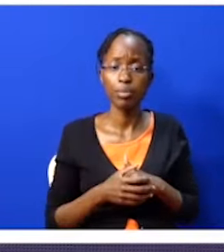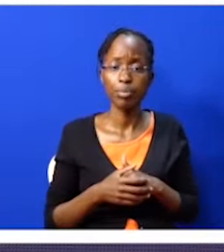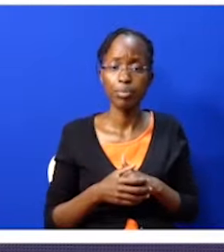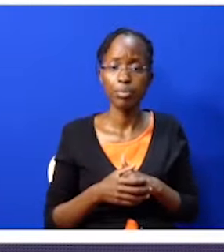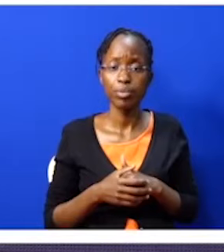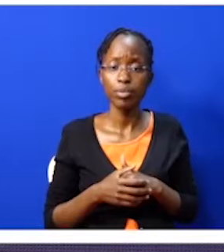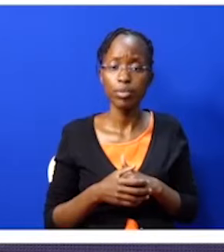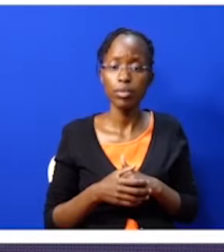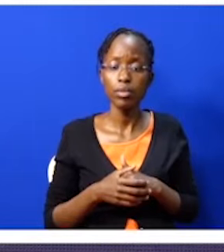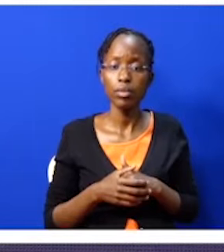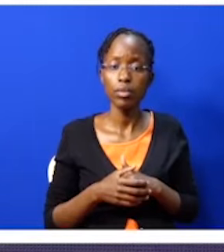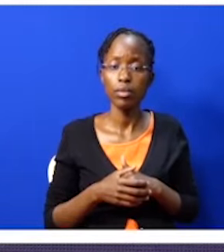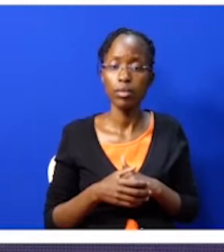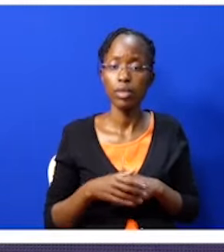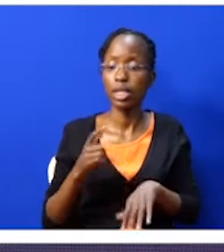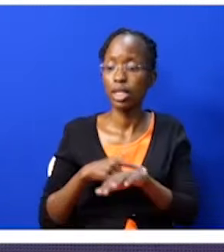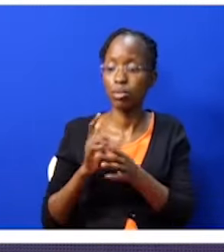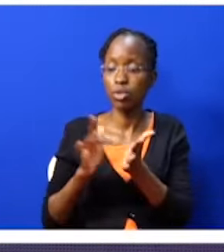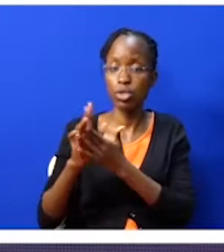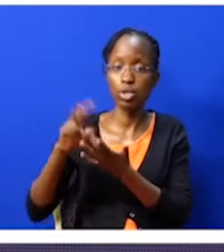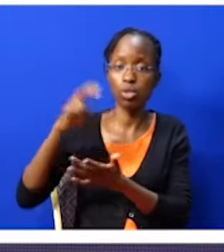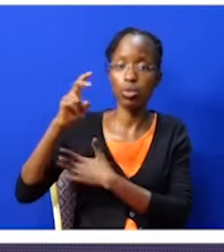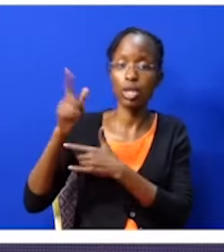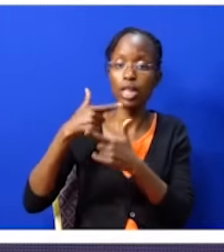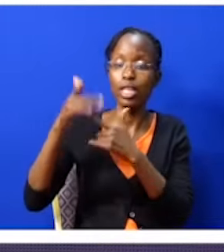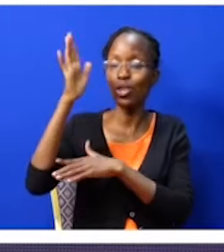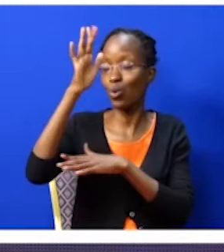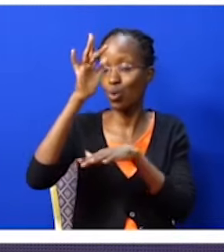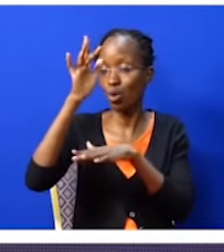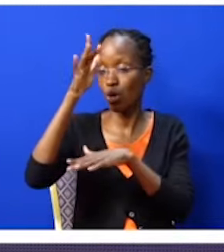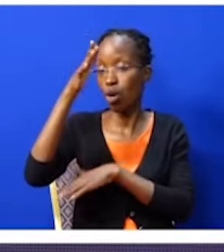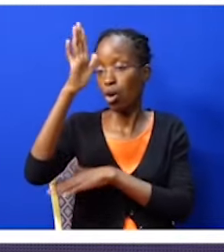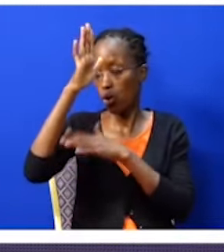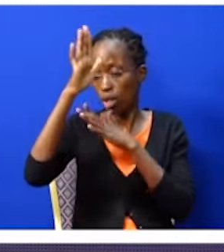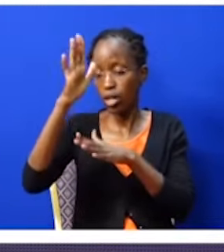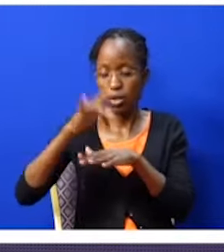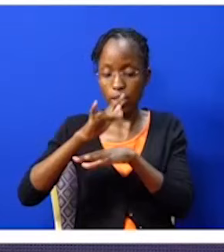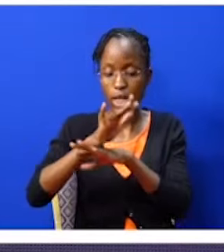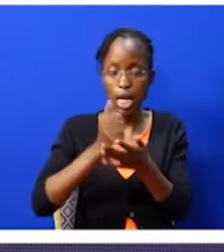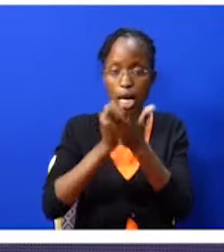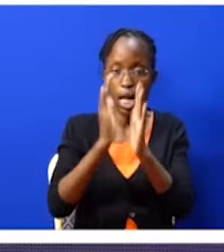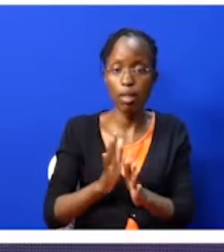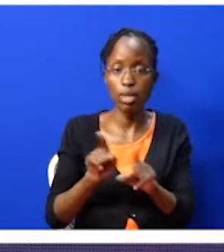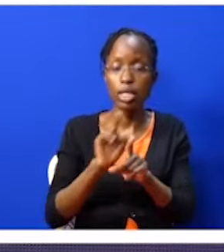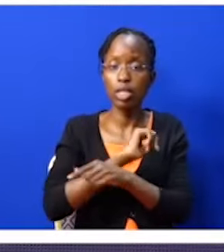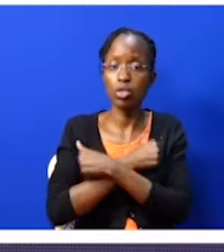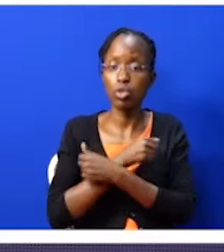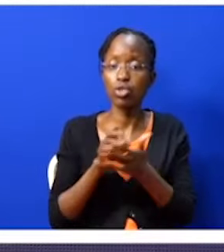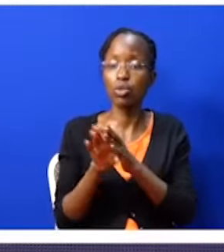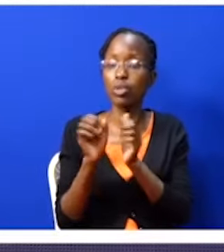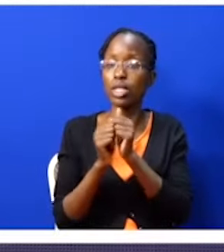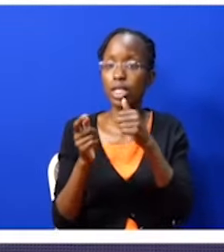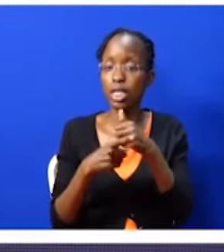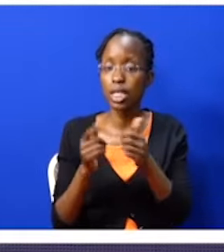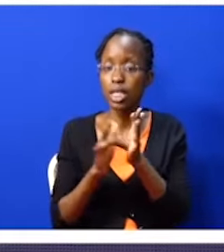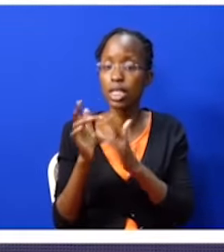he would leave, then God would send a helper who would live inside of us. And in John chapter 16, Jesus says that